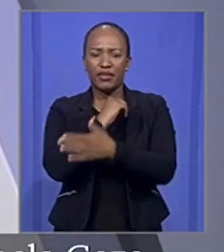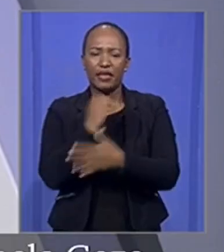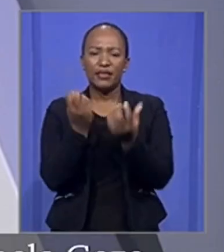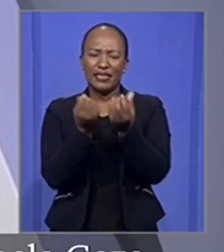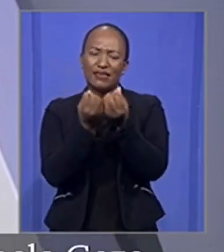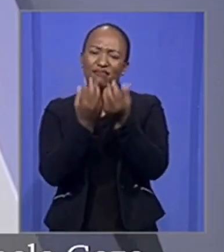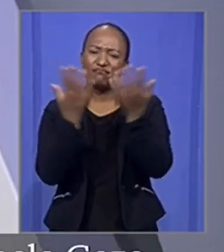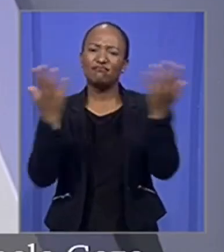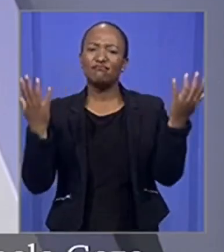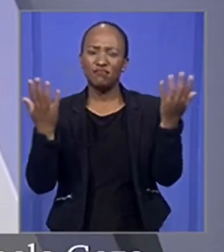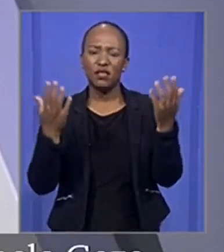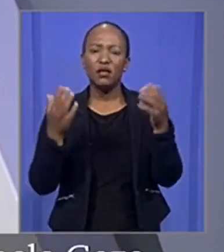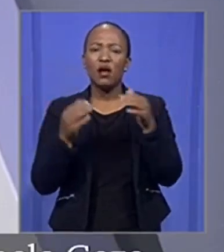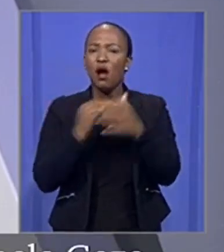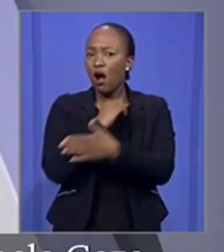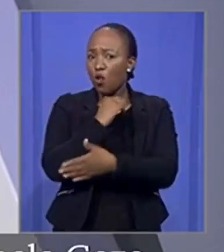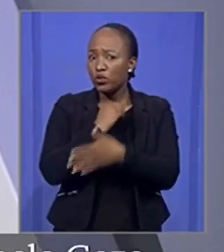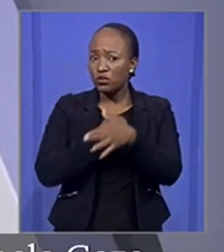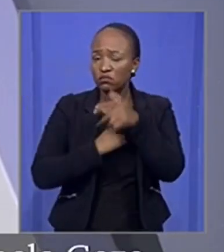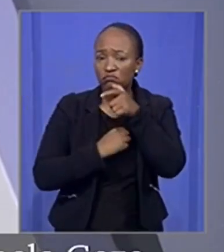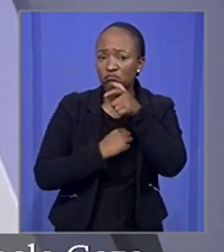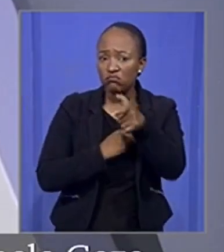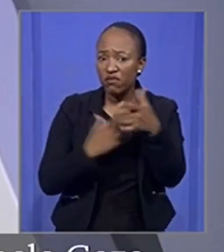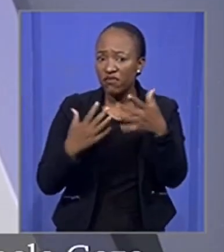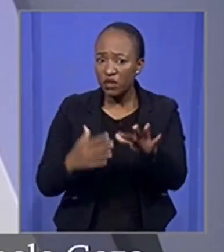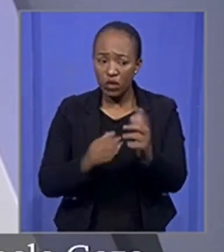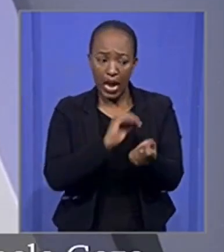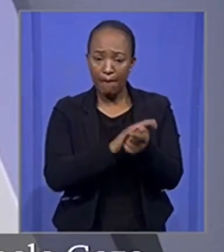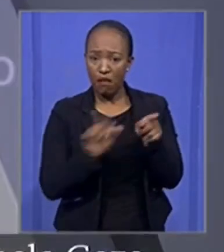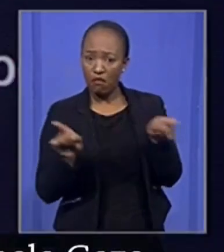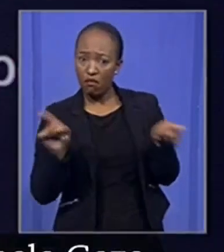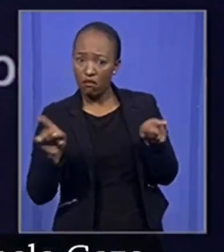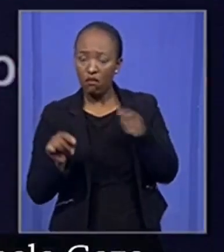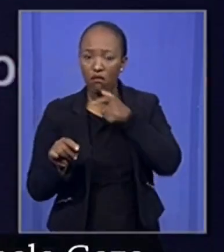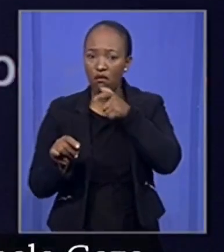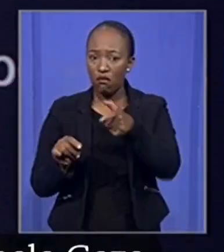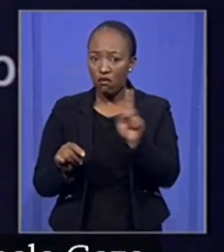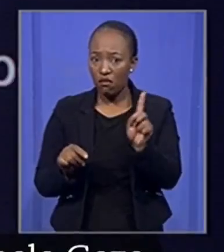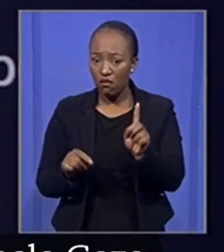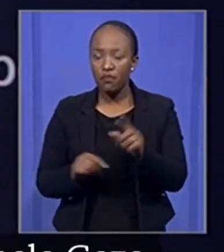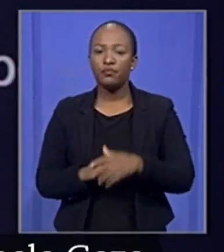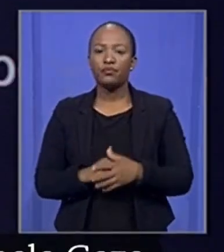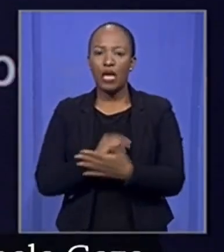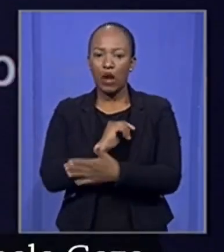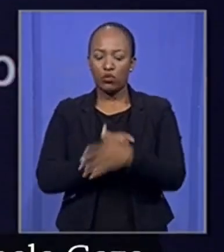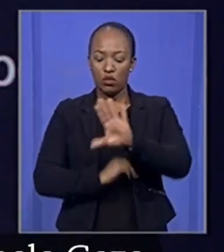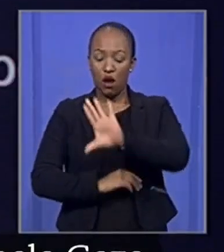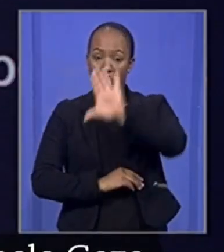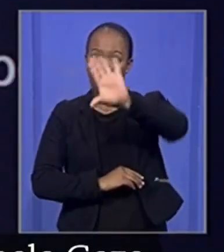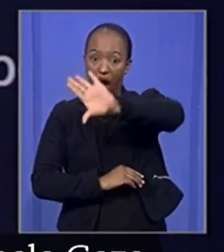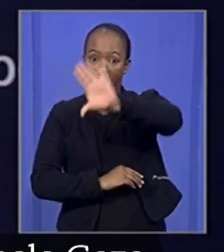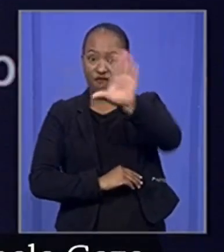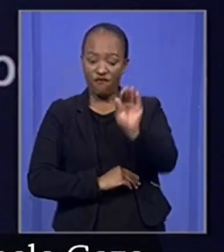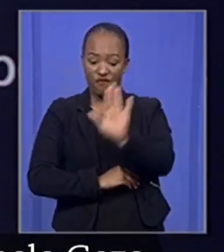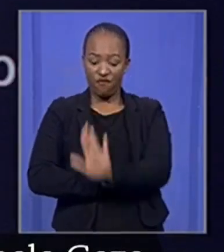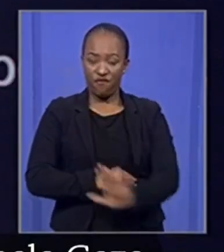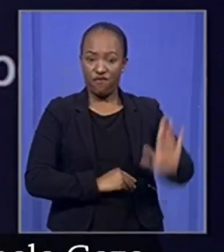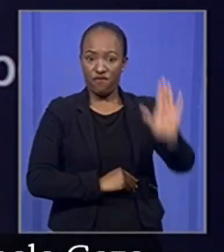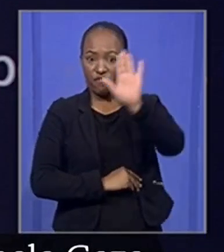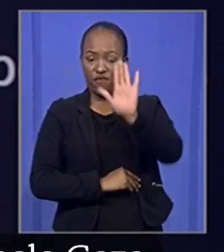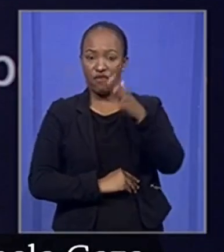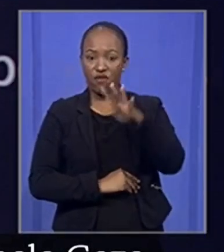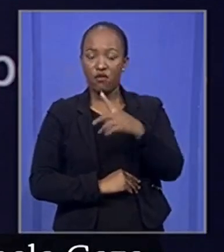tse ileng tsa hlahisa maikutlo ka diketsahalo tsena tse etsahalang botjhabela bohare? Ha o sheba kontinenteng ya Afrika Borwa e hlalositse hore ile ya